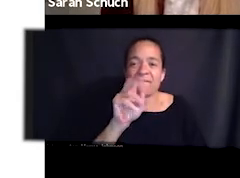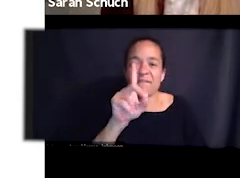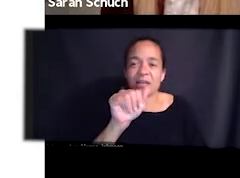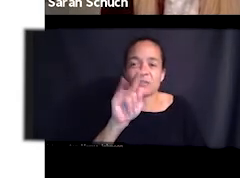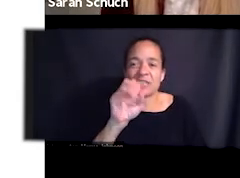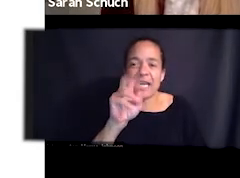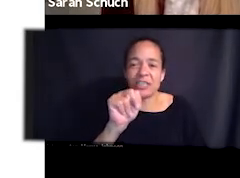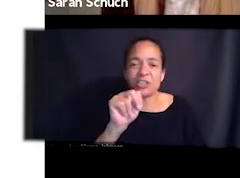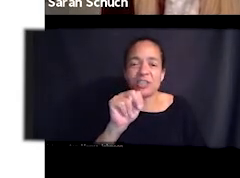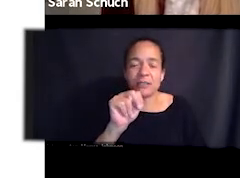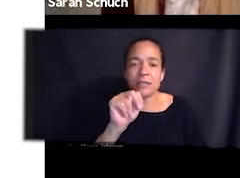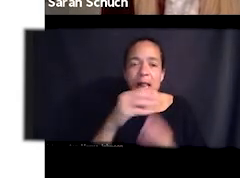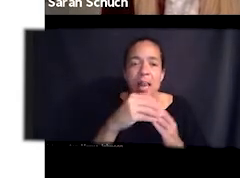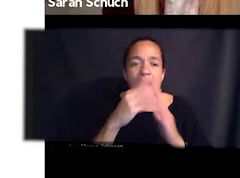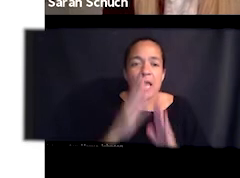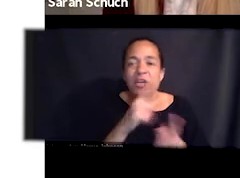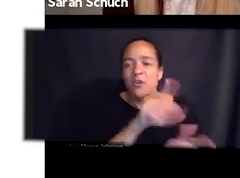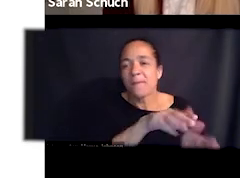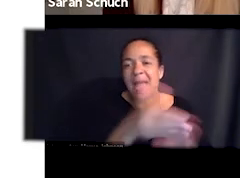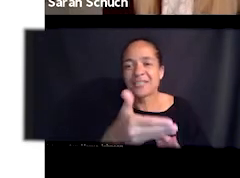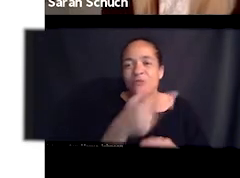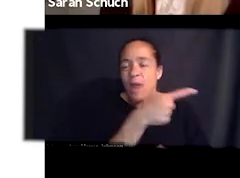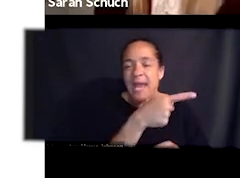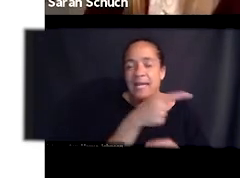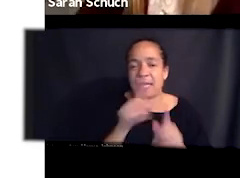bit of hints of that during the video.